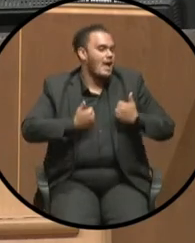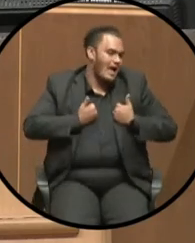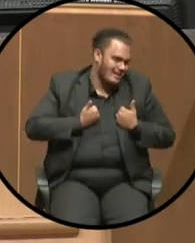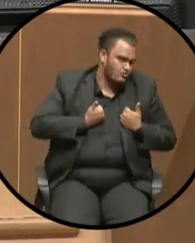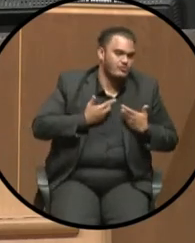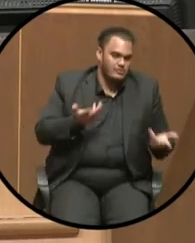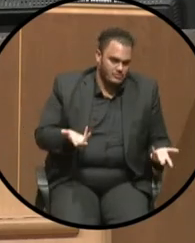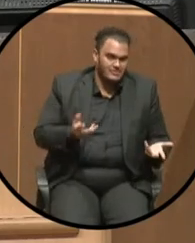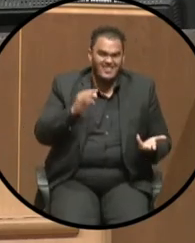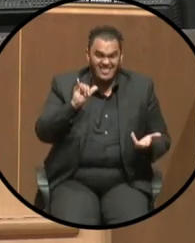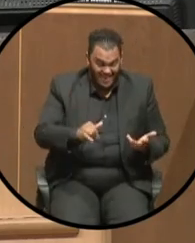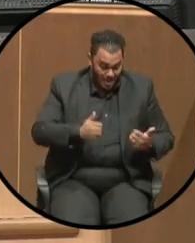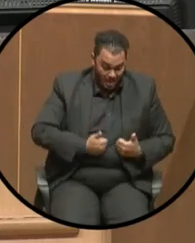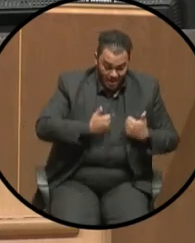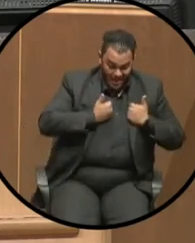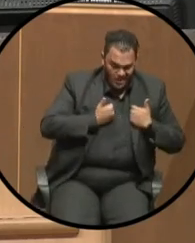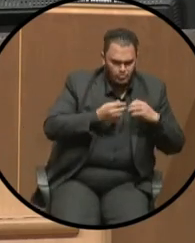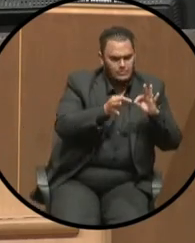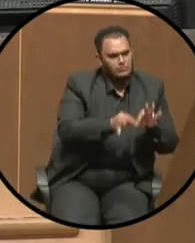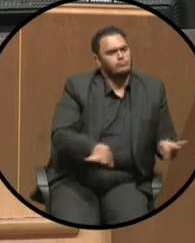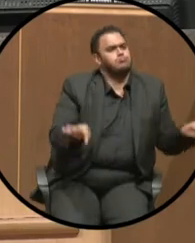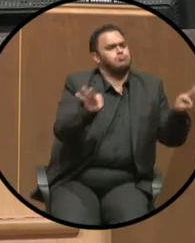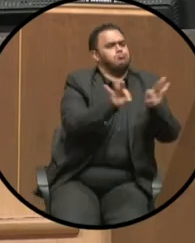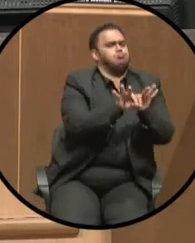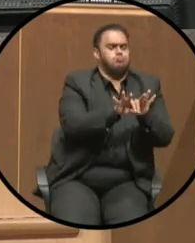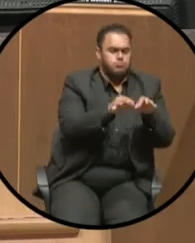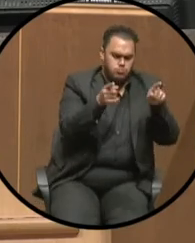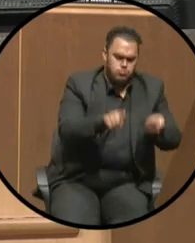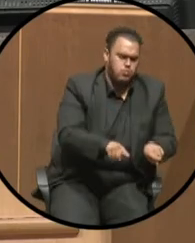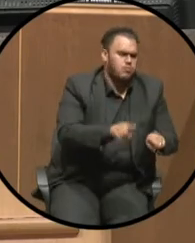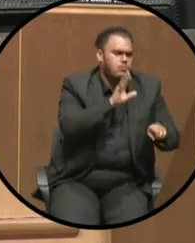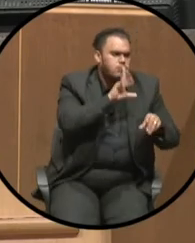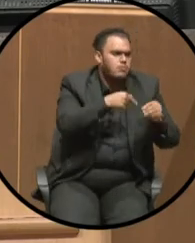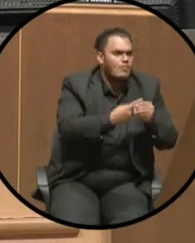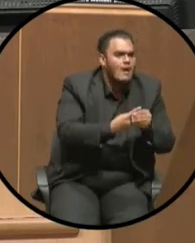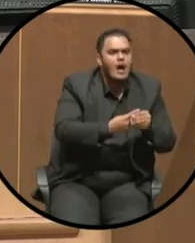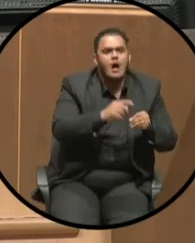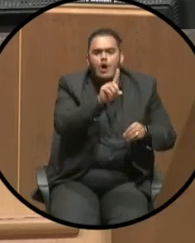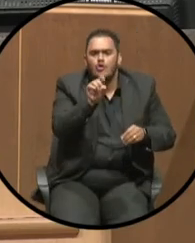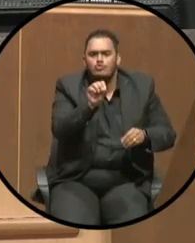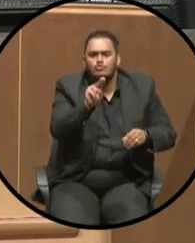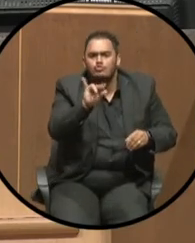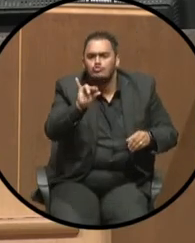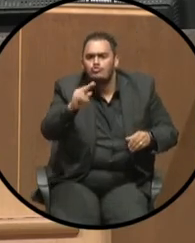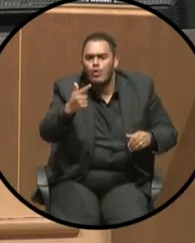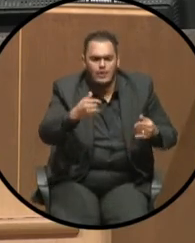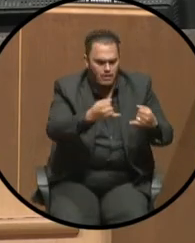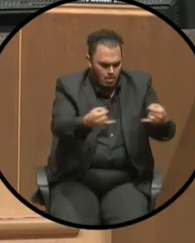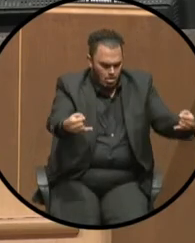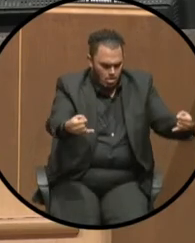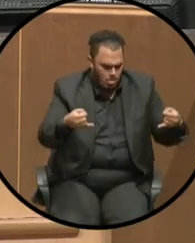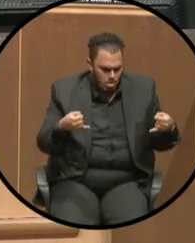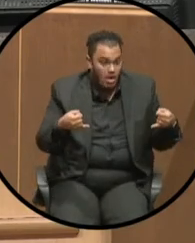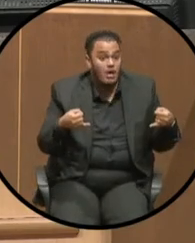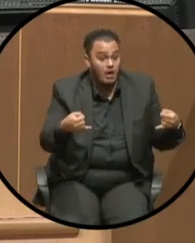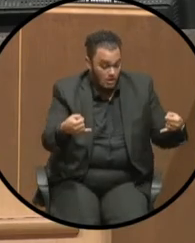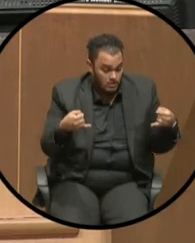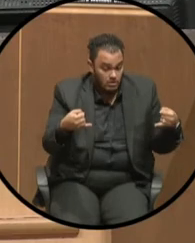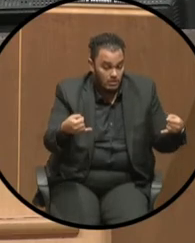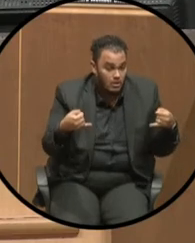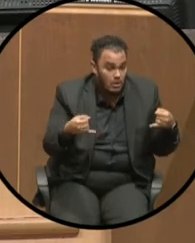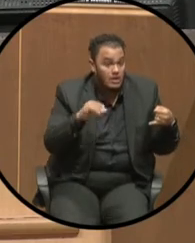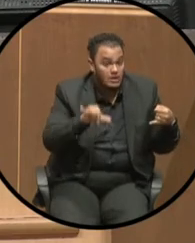important when we're talking about, like, rezonings, for instance. It's helpful to know if the people who are speaking for or against are